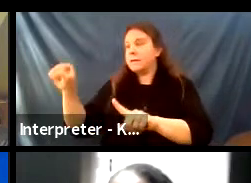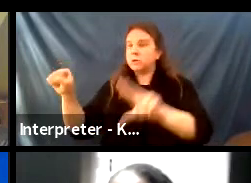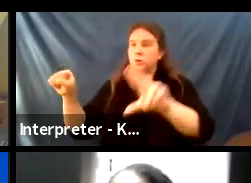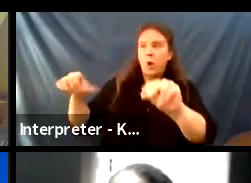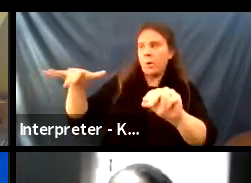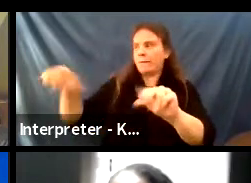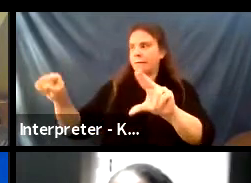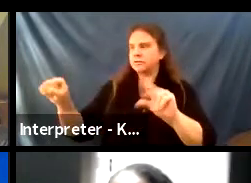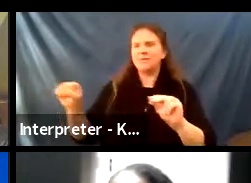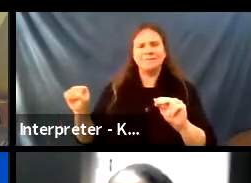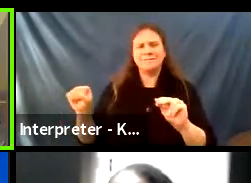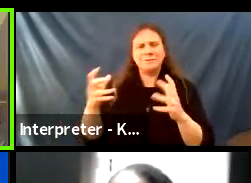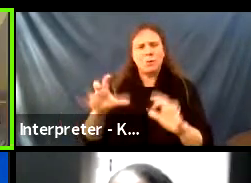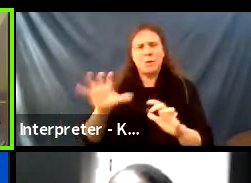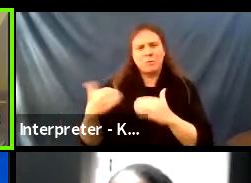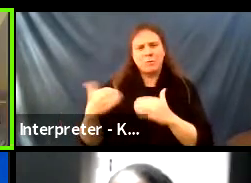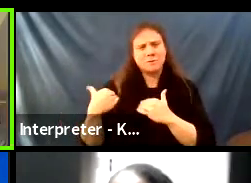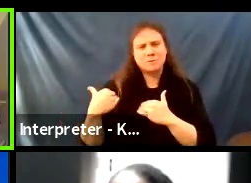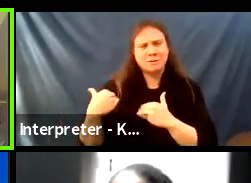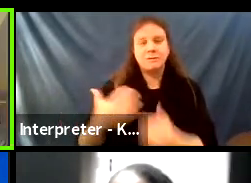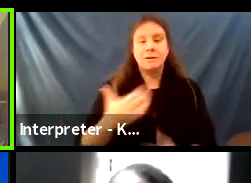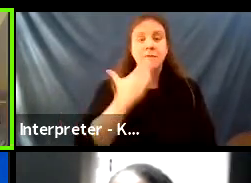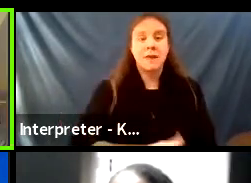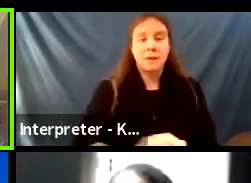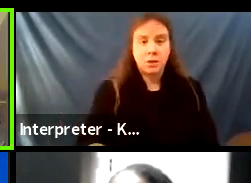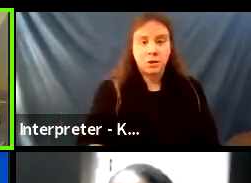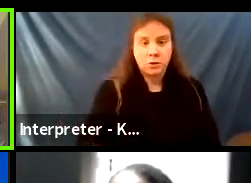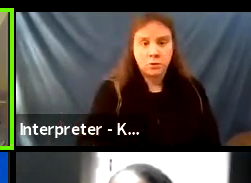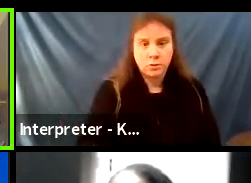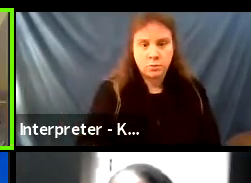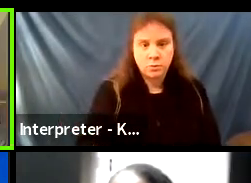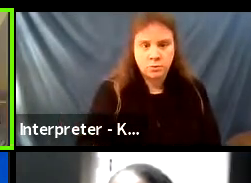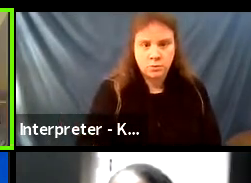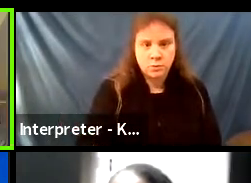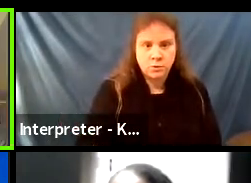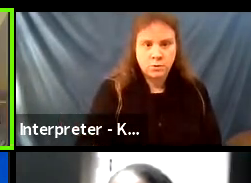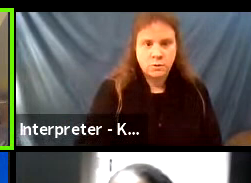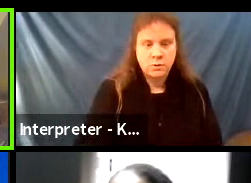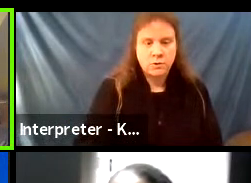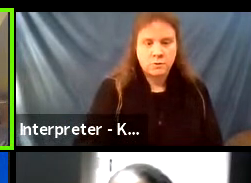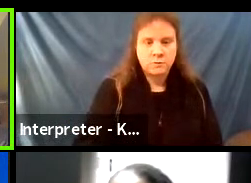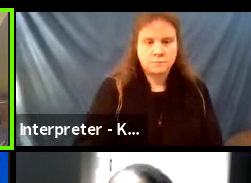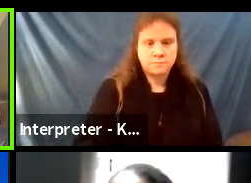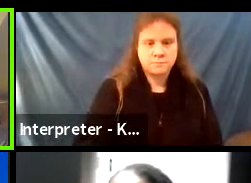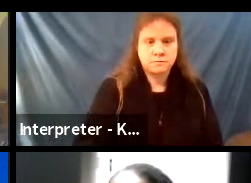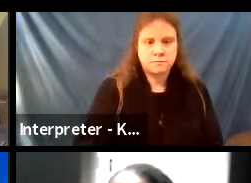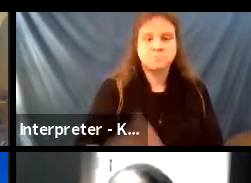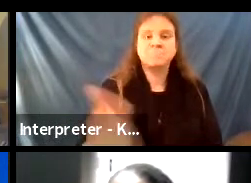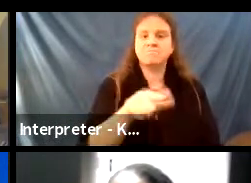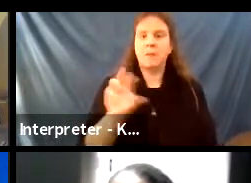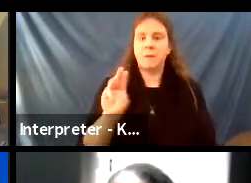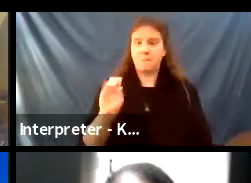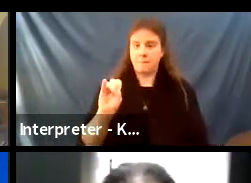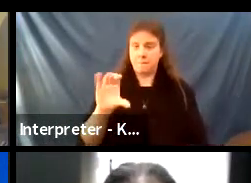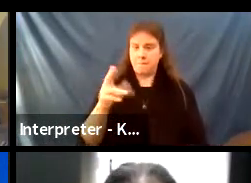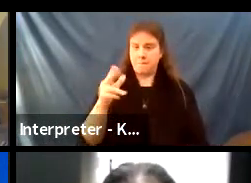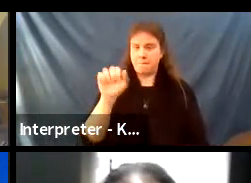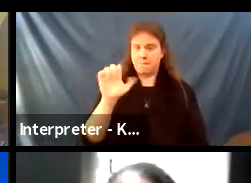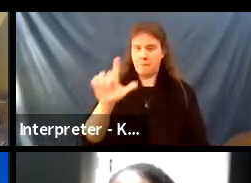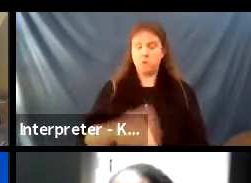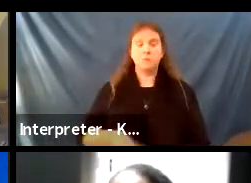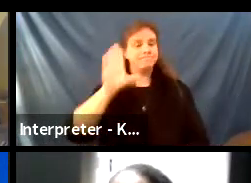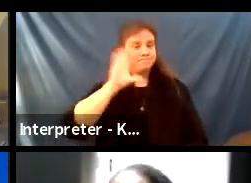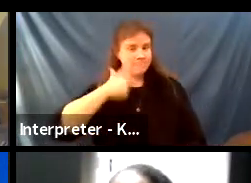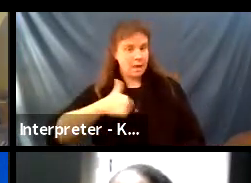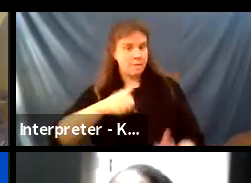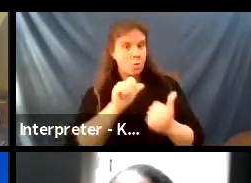So thank you. Yeah, thank you, Charles. Michael, and then we'll go to Diana. Good evening, Michael Fye. I'm with the